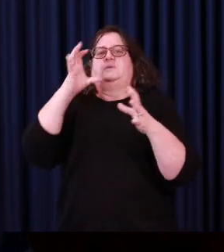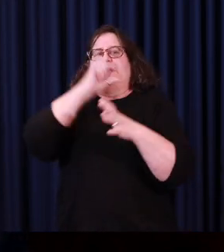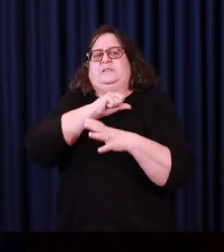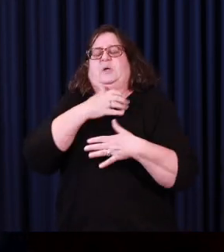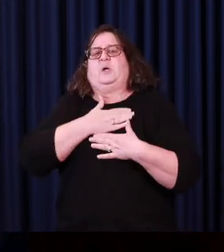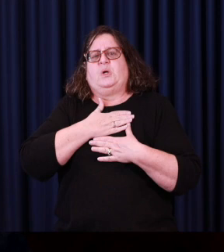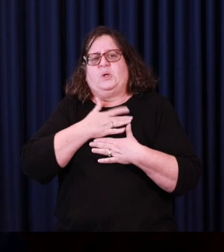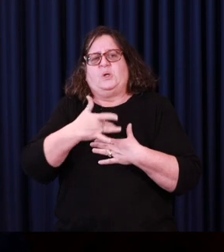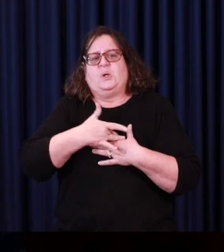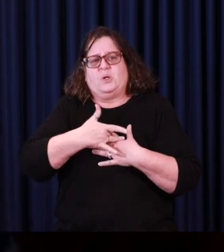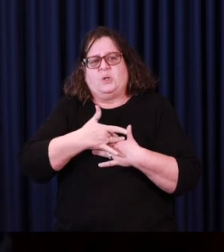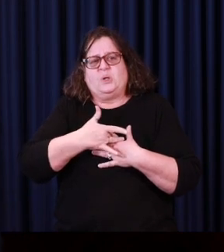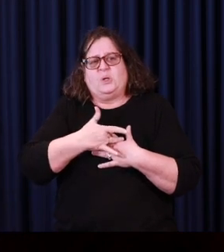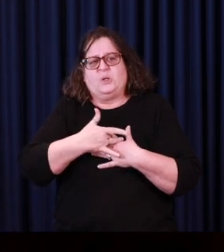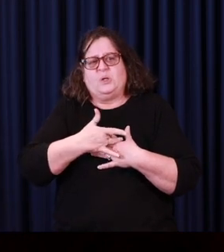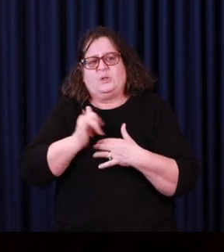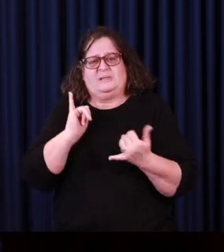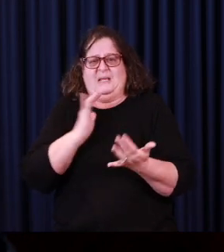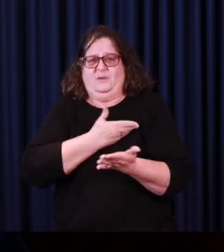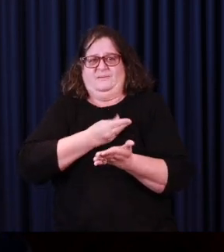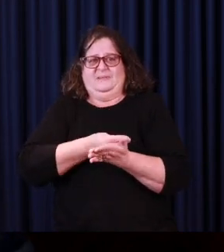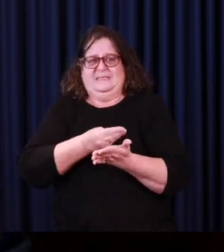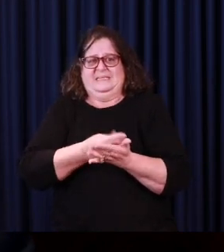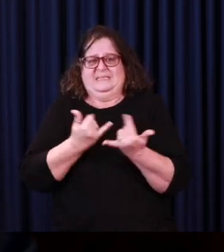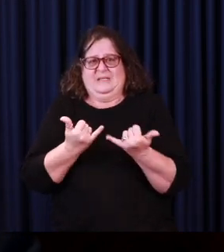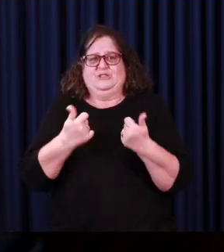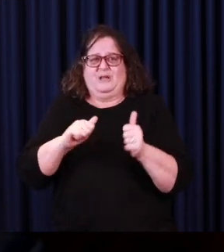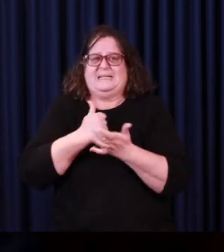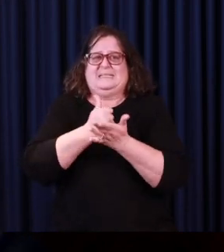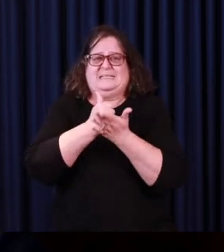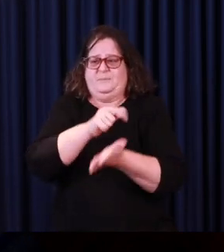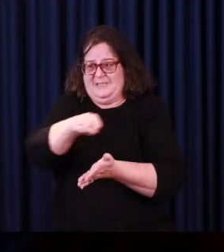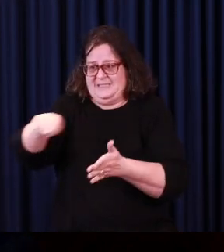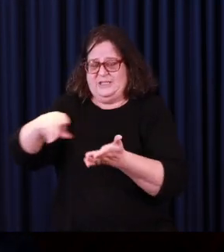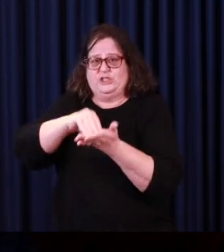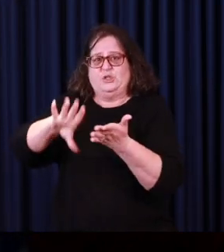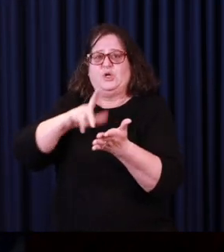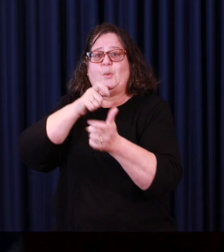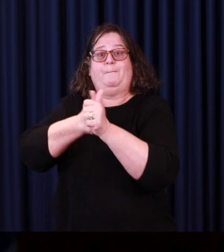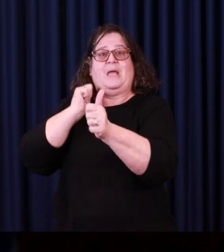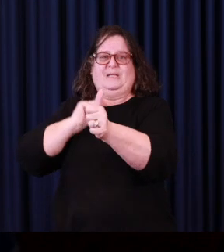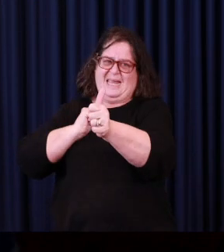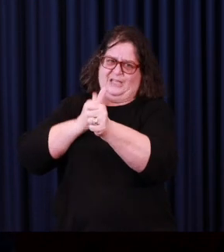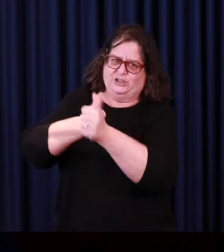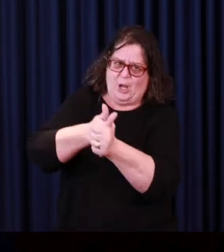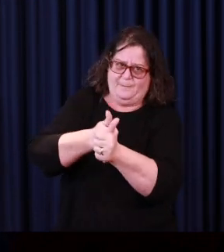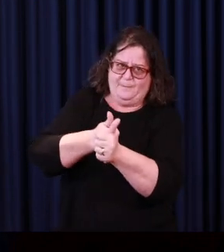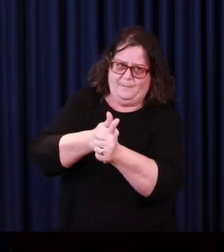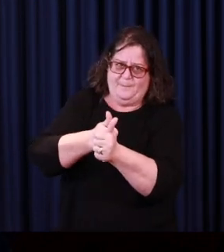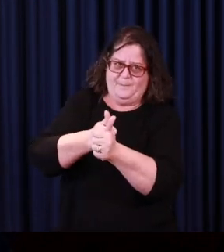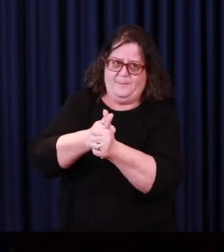put our resources on getting them caught up. Before COVID, we had an achievement gap in